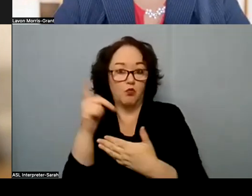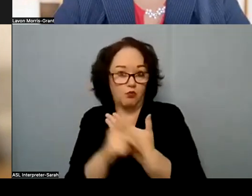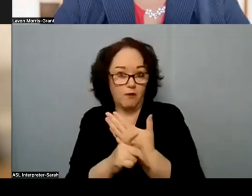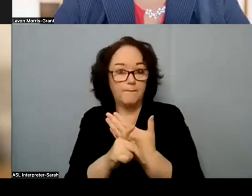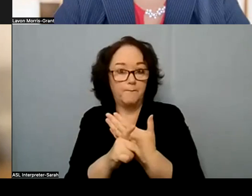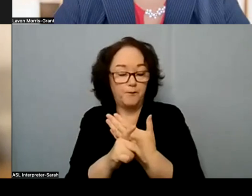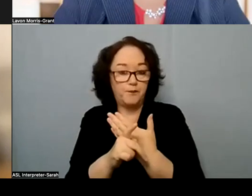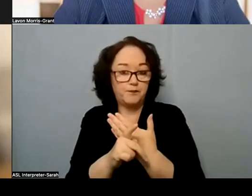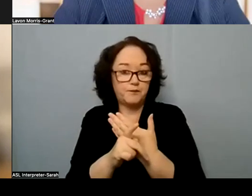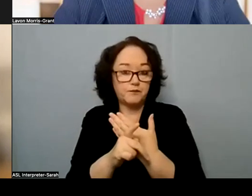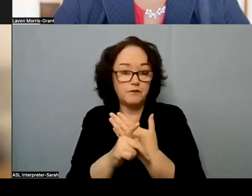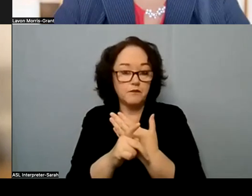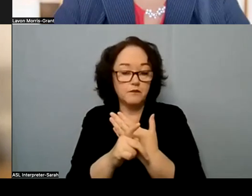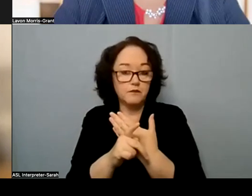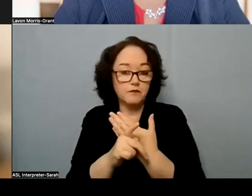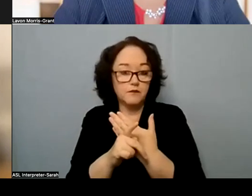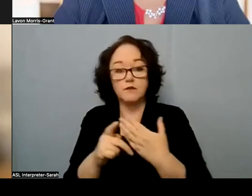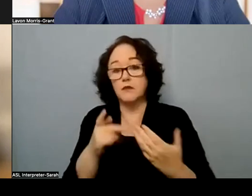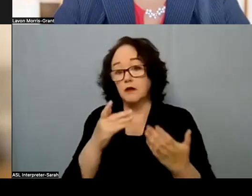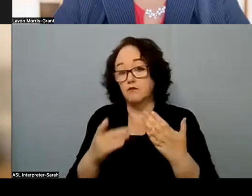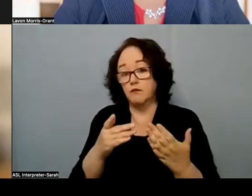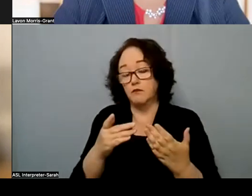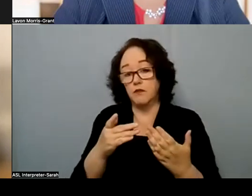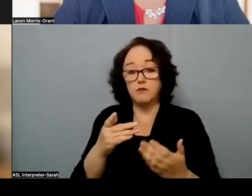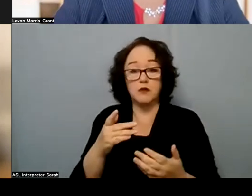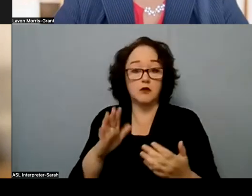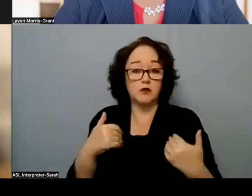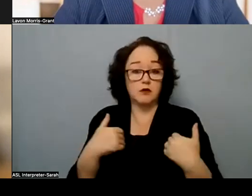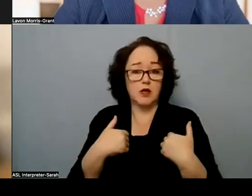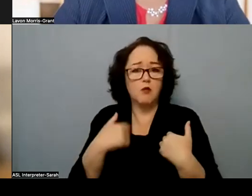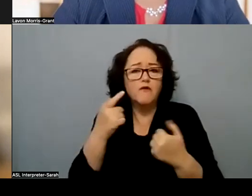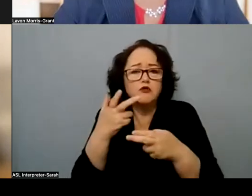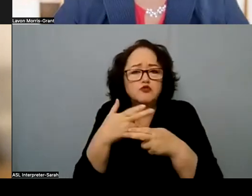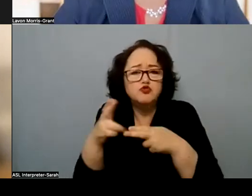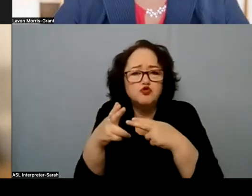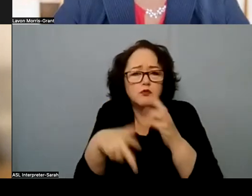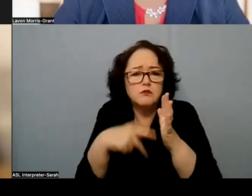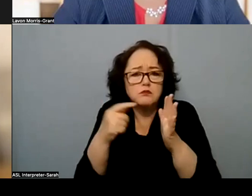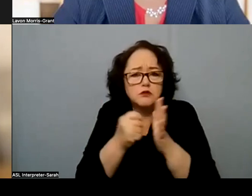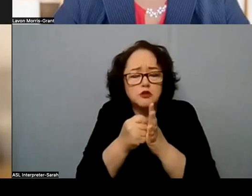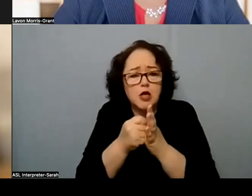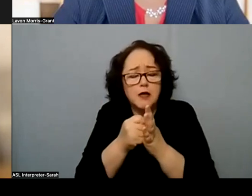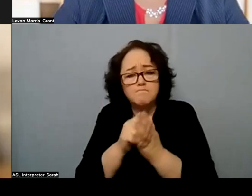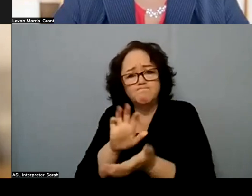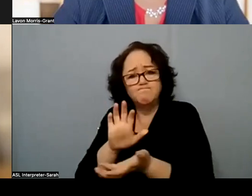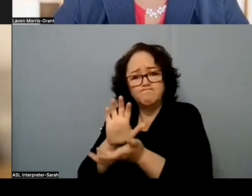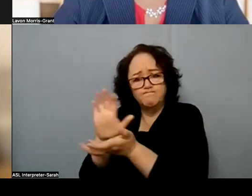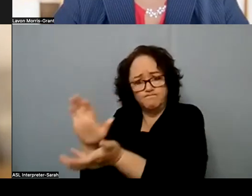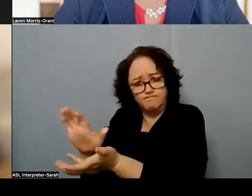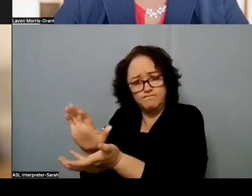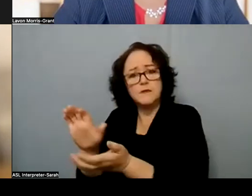your pet with another household for a short period of time until that can be set up. But I would just say